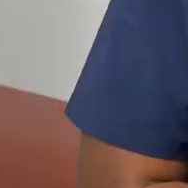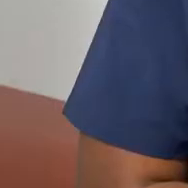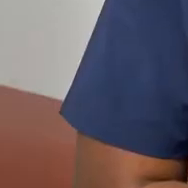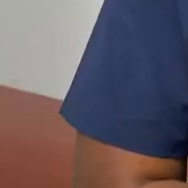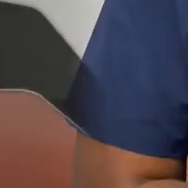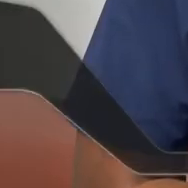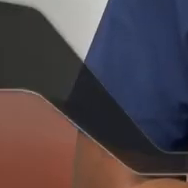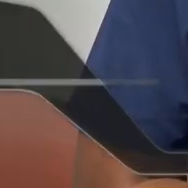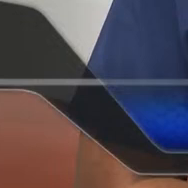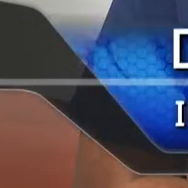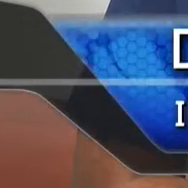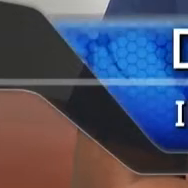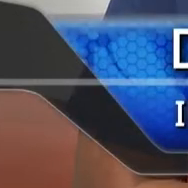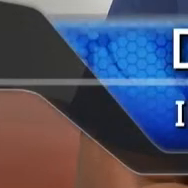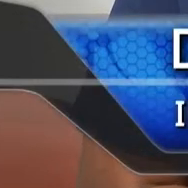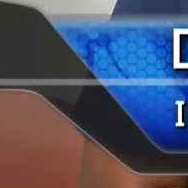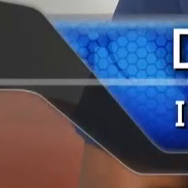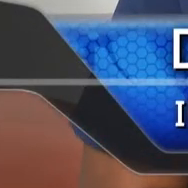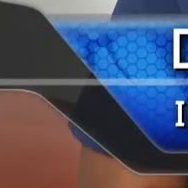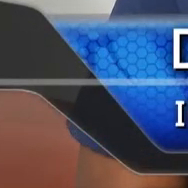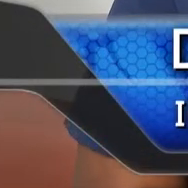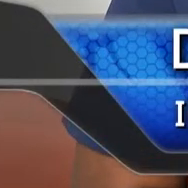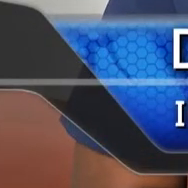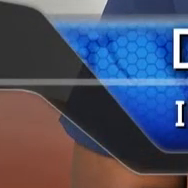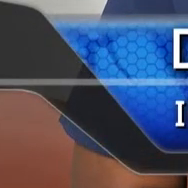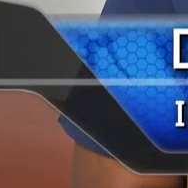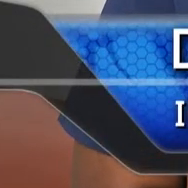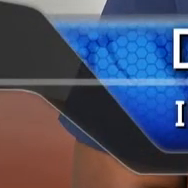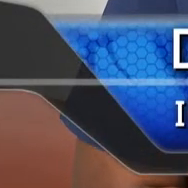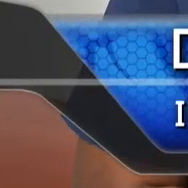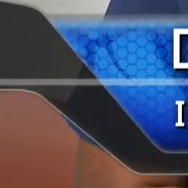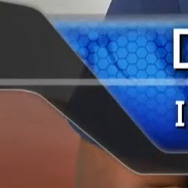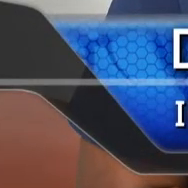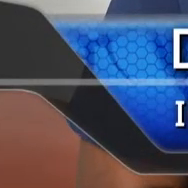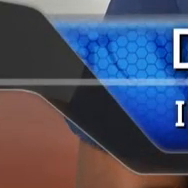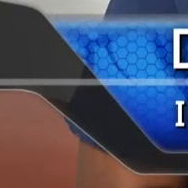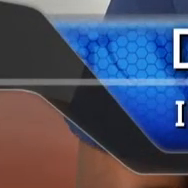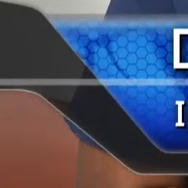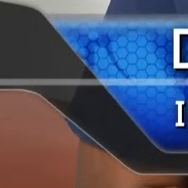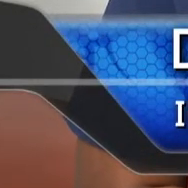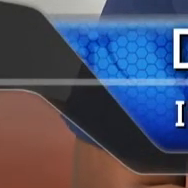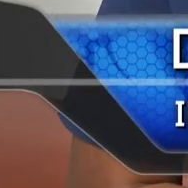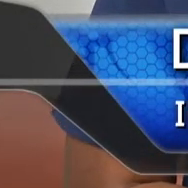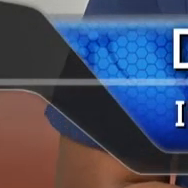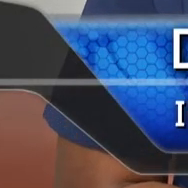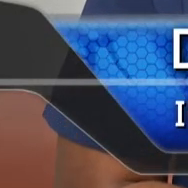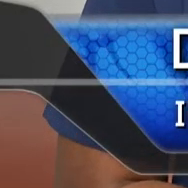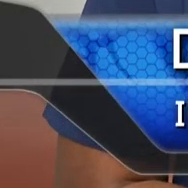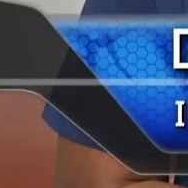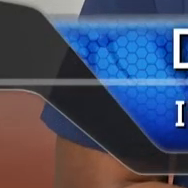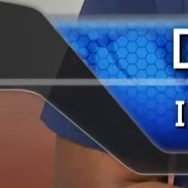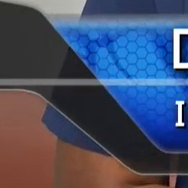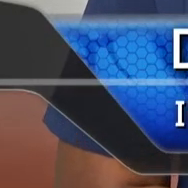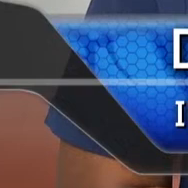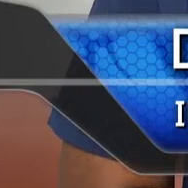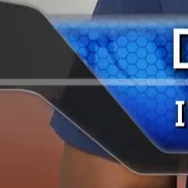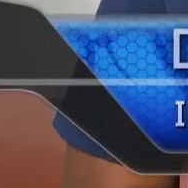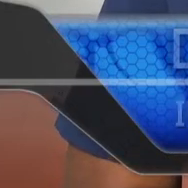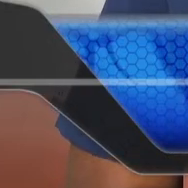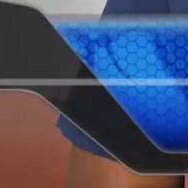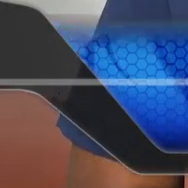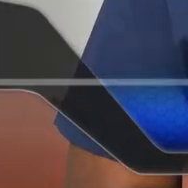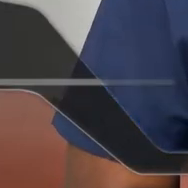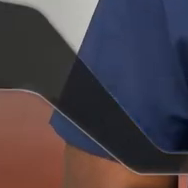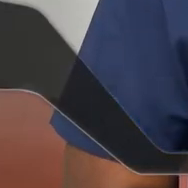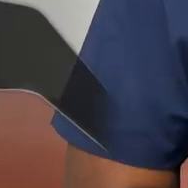Our patients should continuously be seeking preventive care so that you can catch diseases before they start to